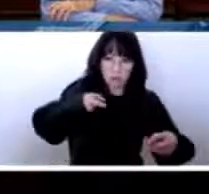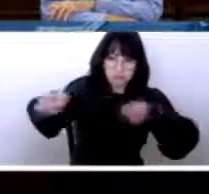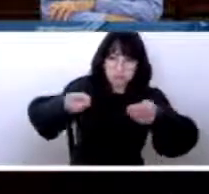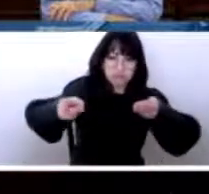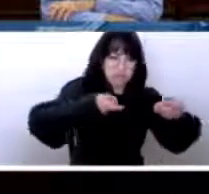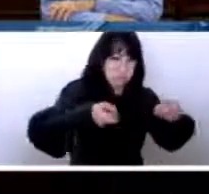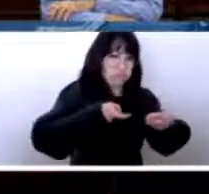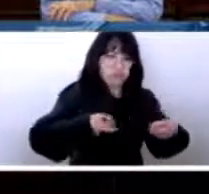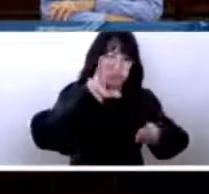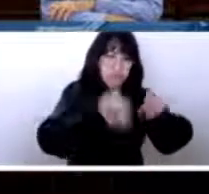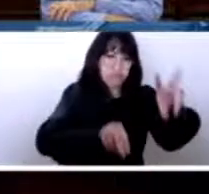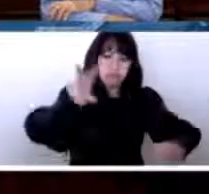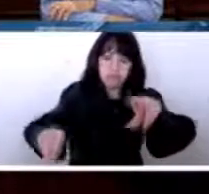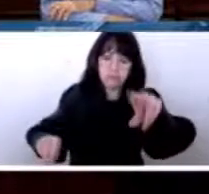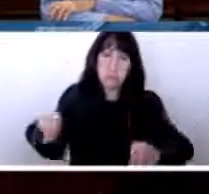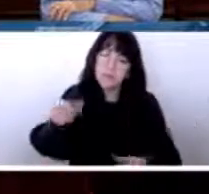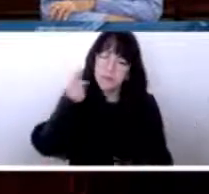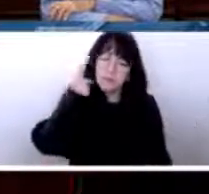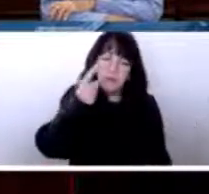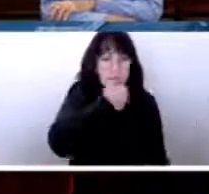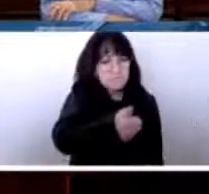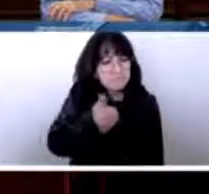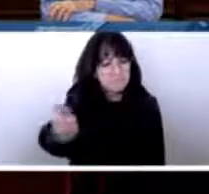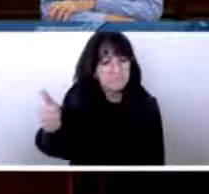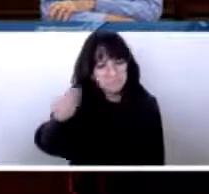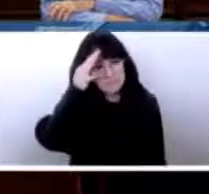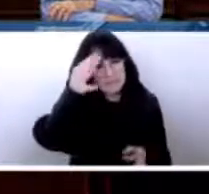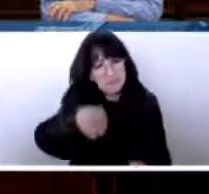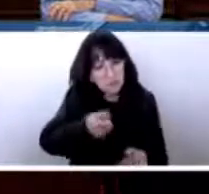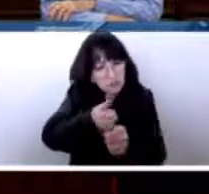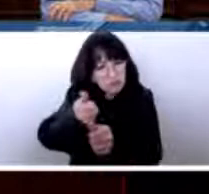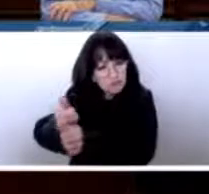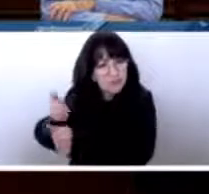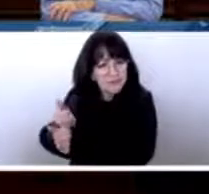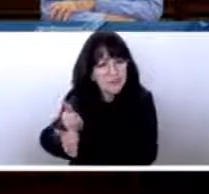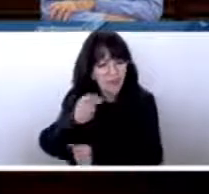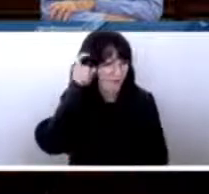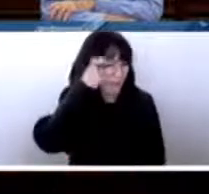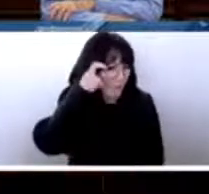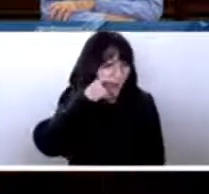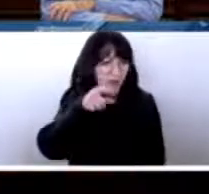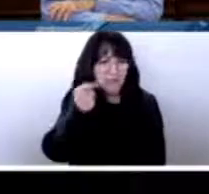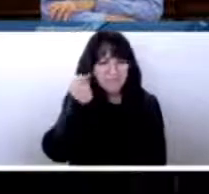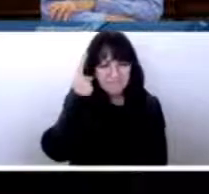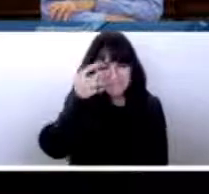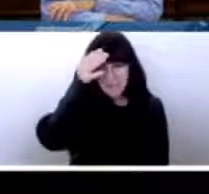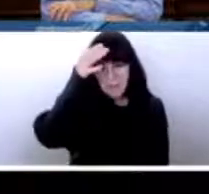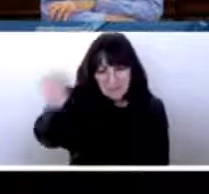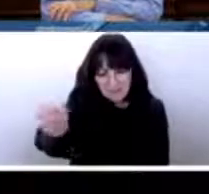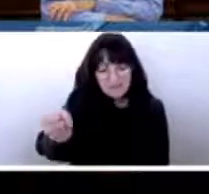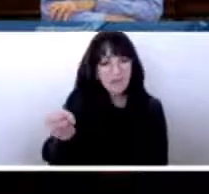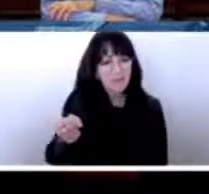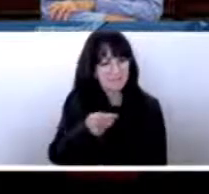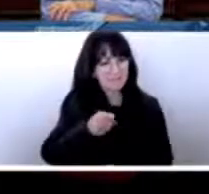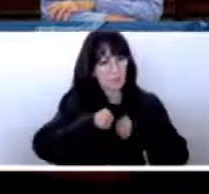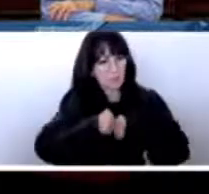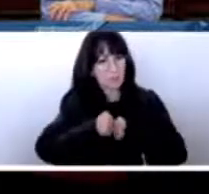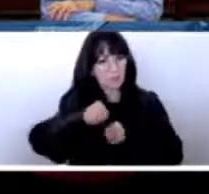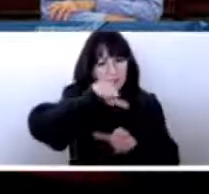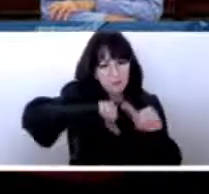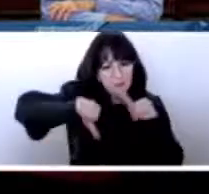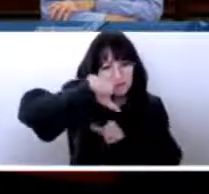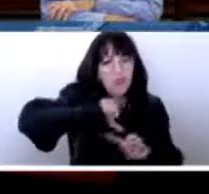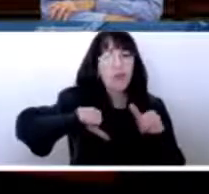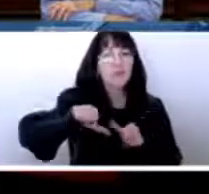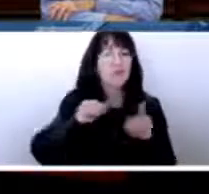take our own individual responsibility to come together as a community to protect one another and to